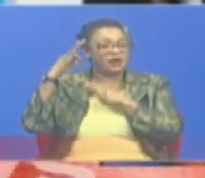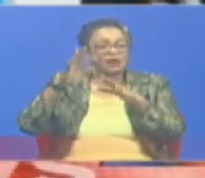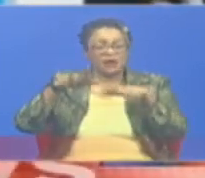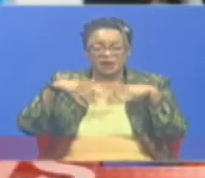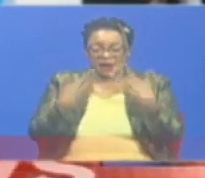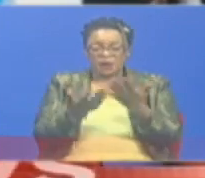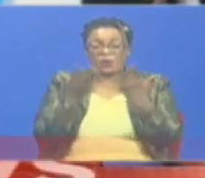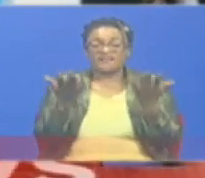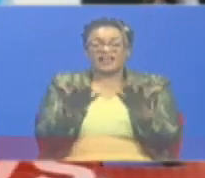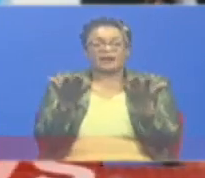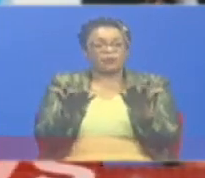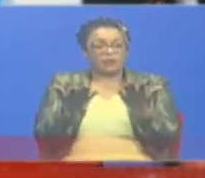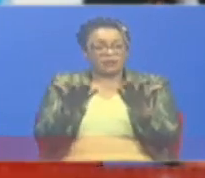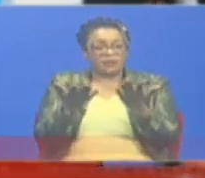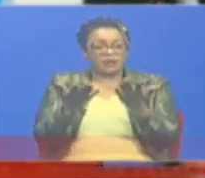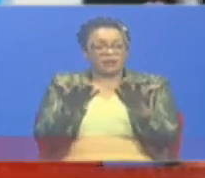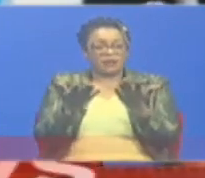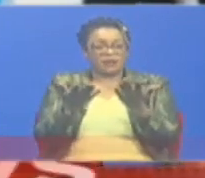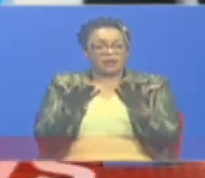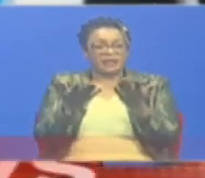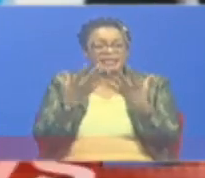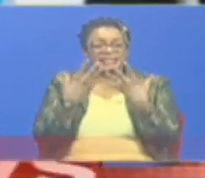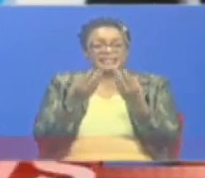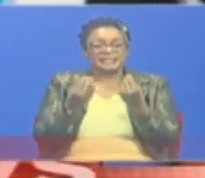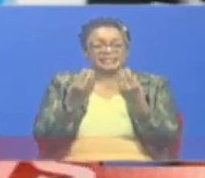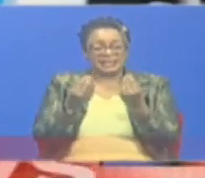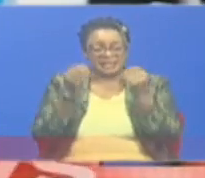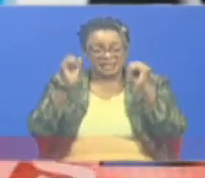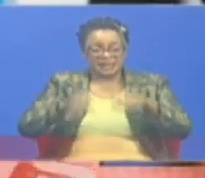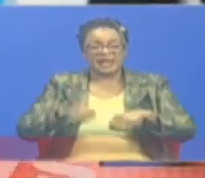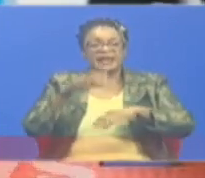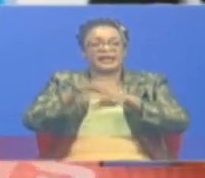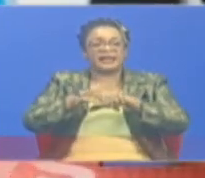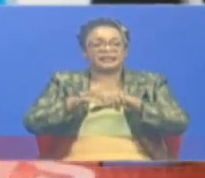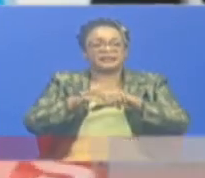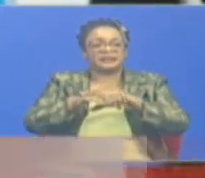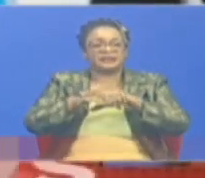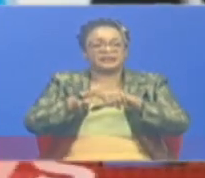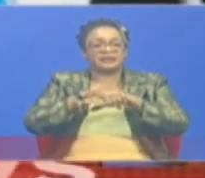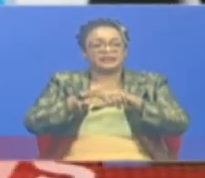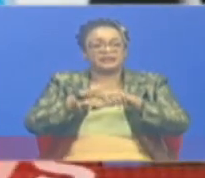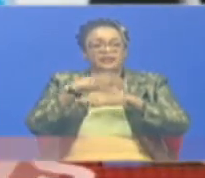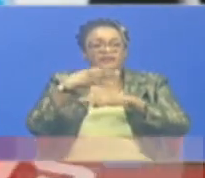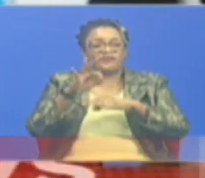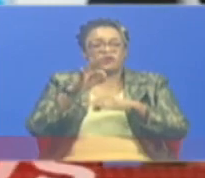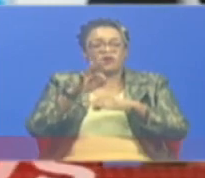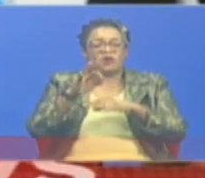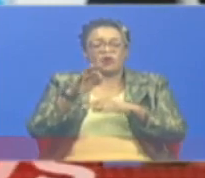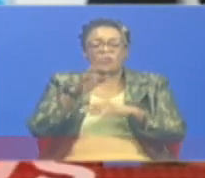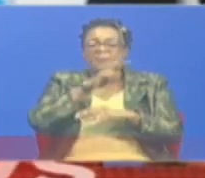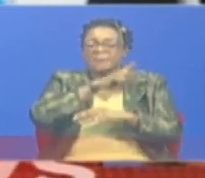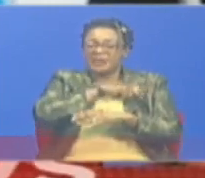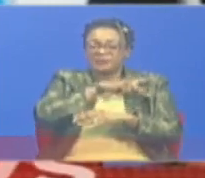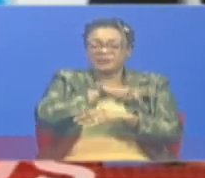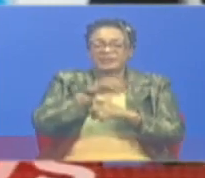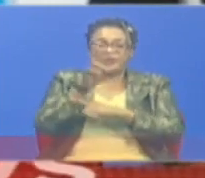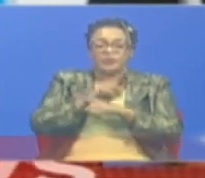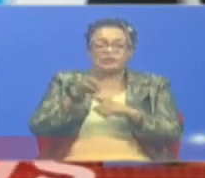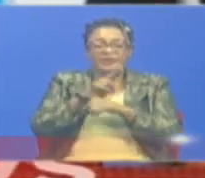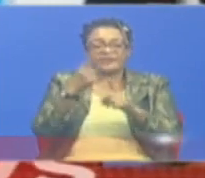available they are, how easily available they are in terms of compassionate use of the different drugs and